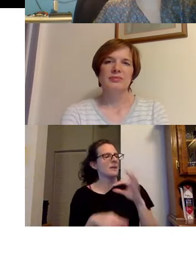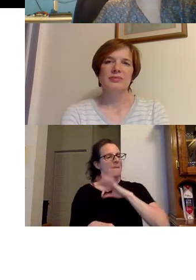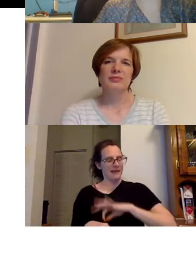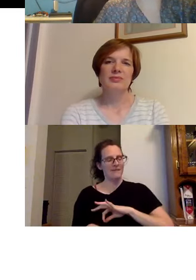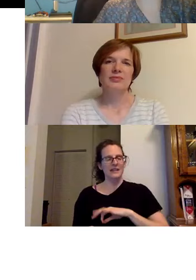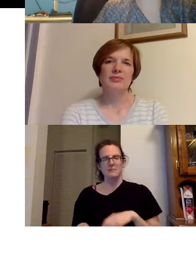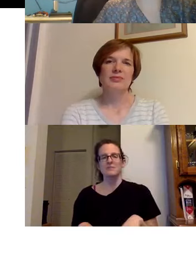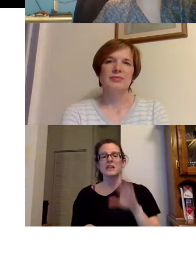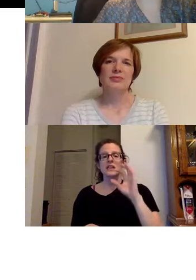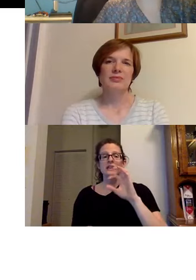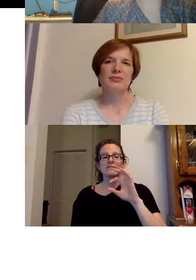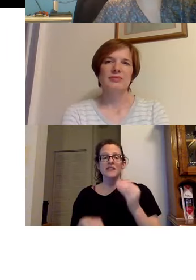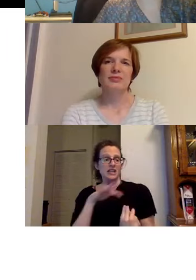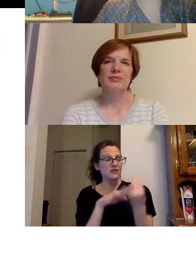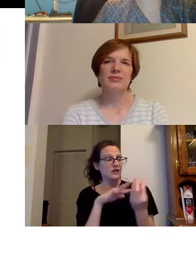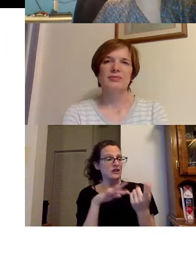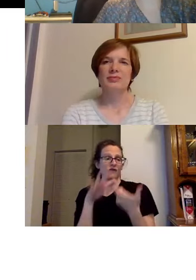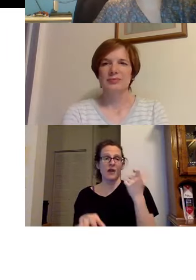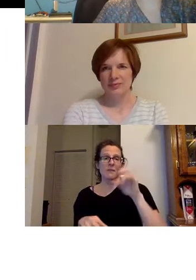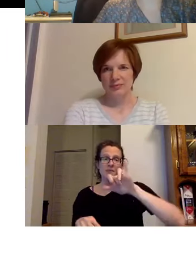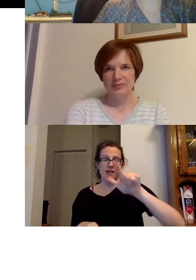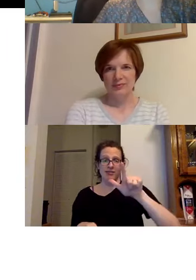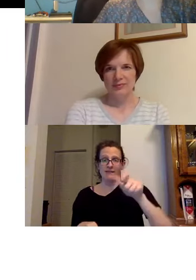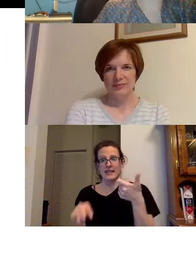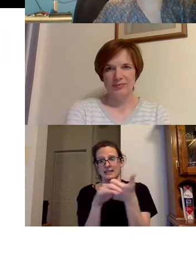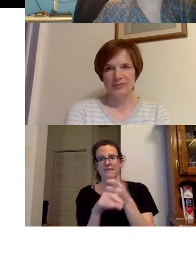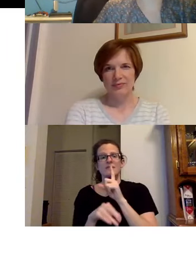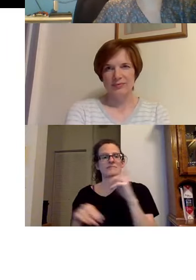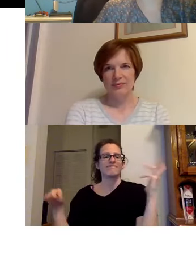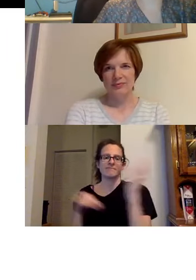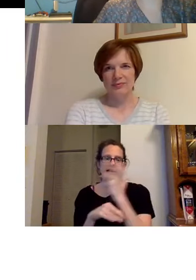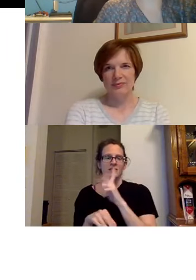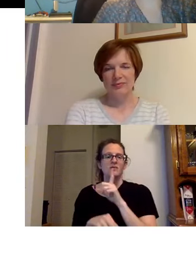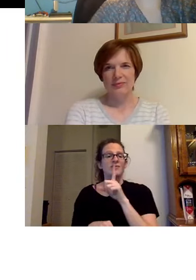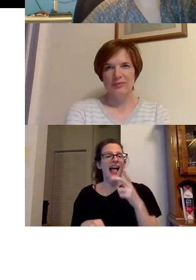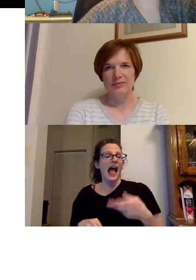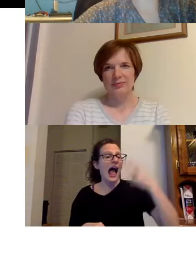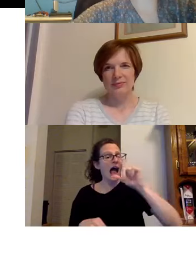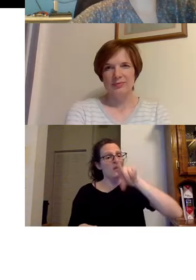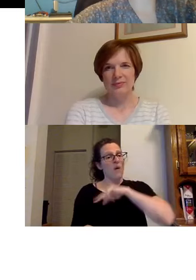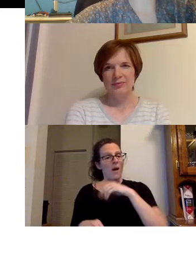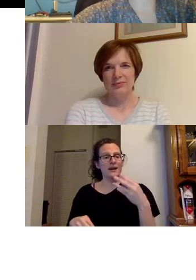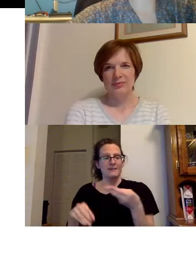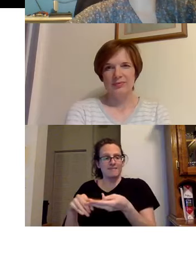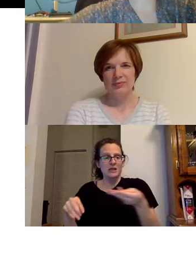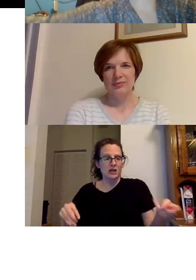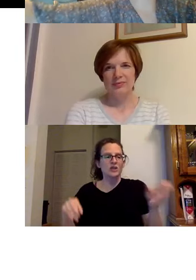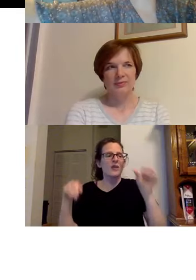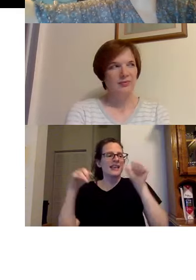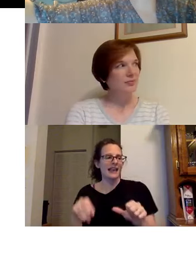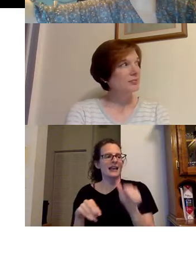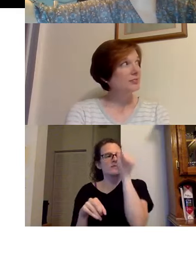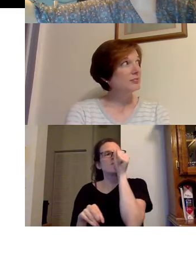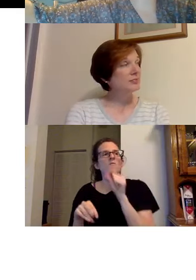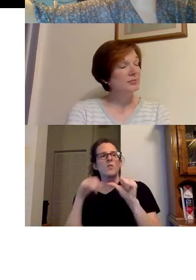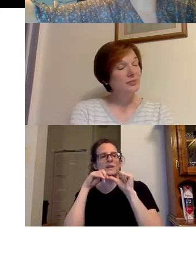come from Young Living are amazing. They are built with high quality materials so that they can withstand